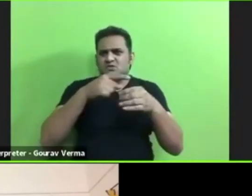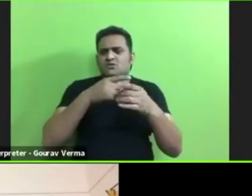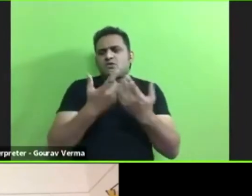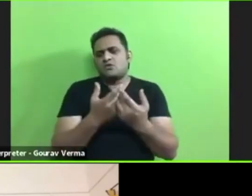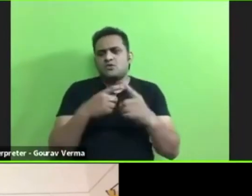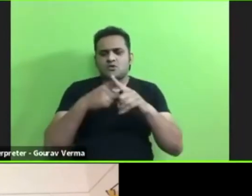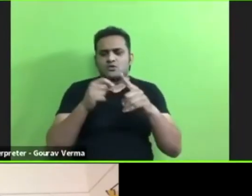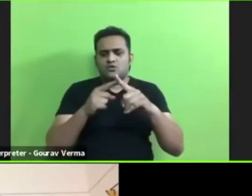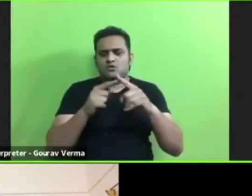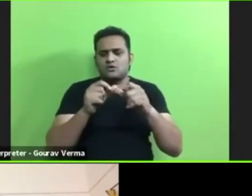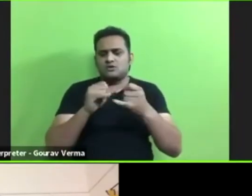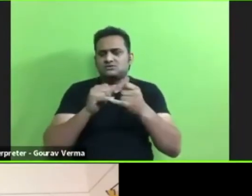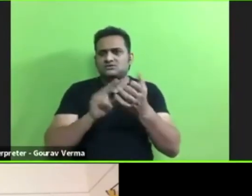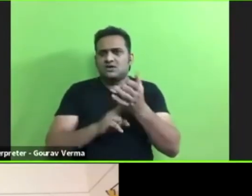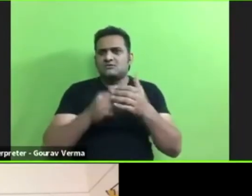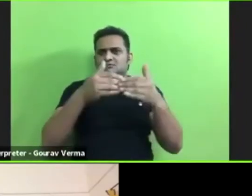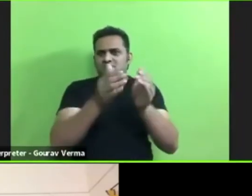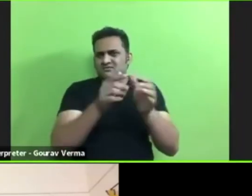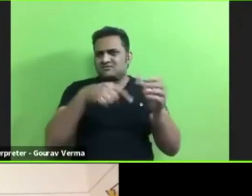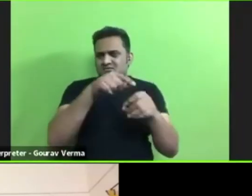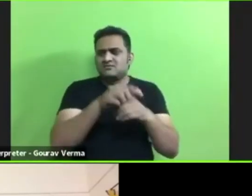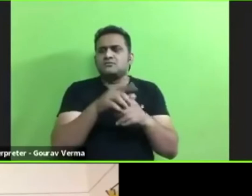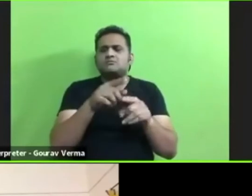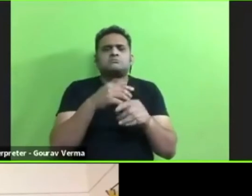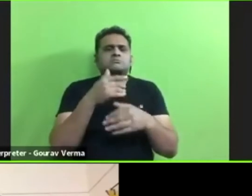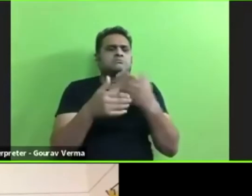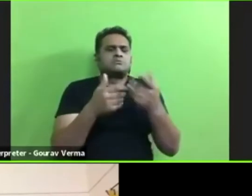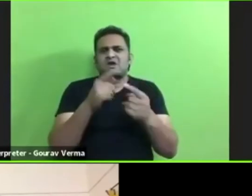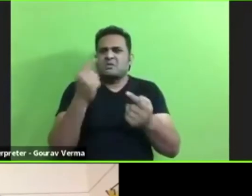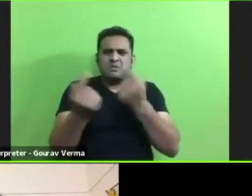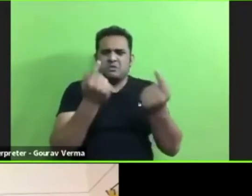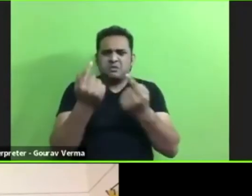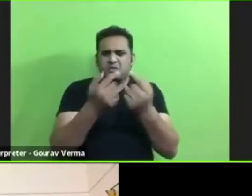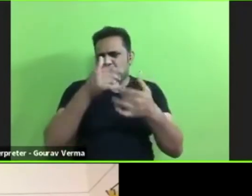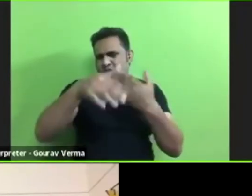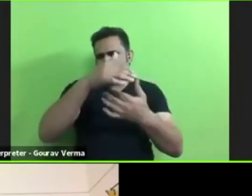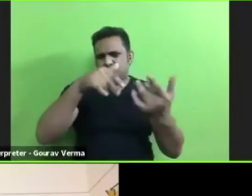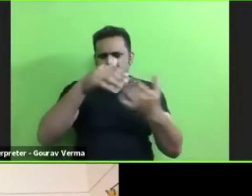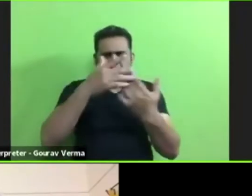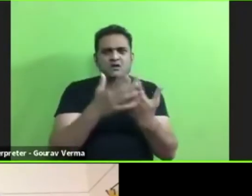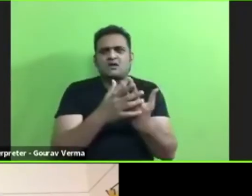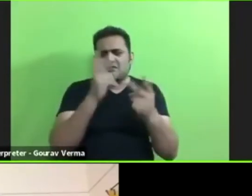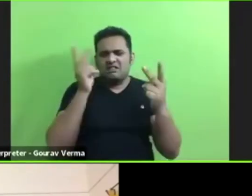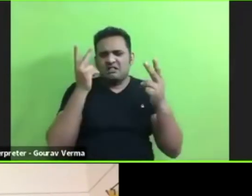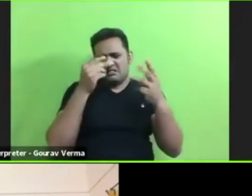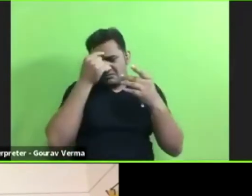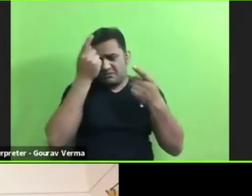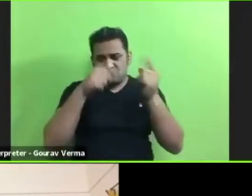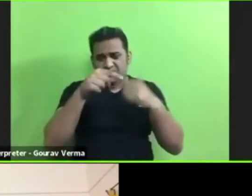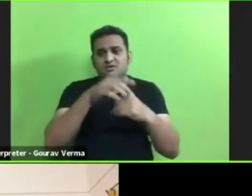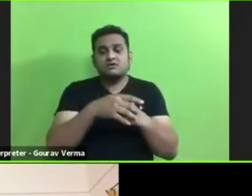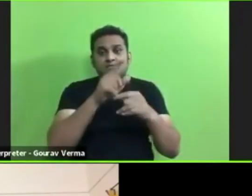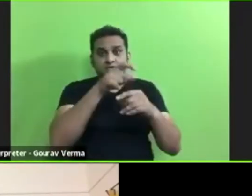and very soon, because of a lot of political movements and of course the anti-Nach movement, etc., they were